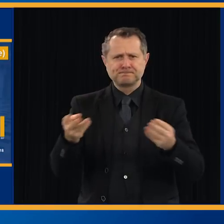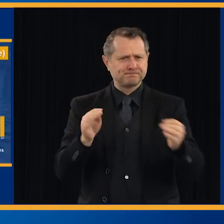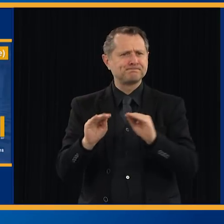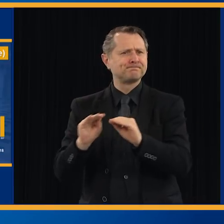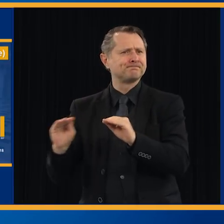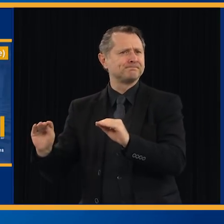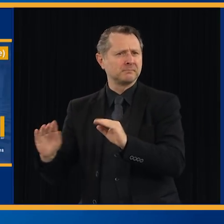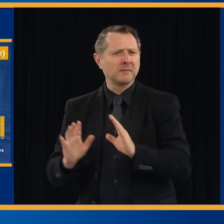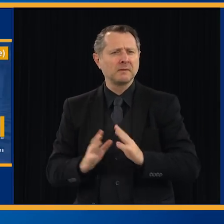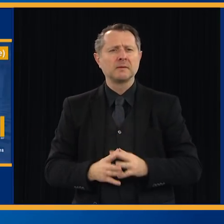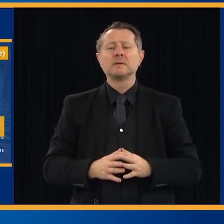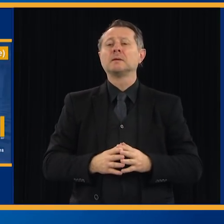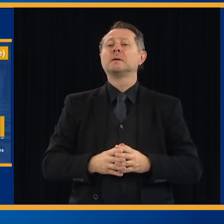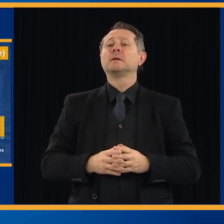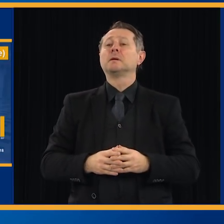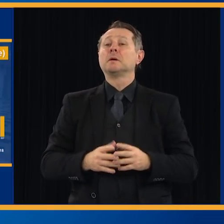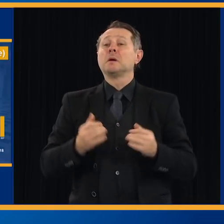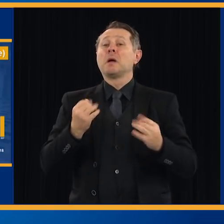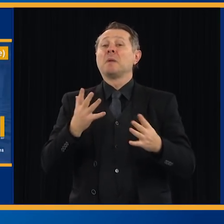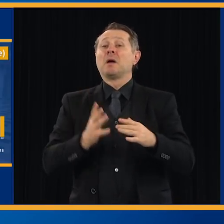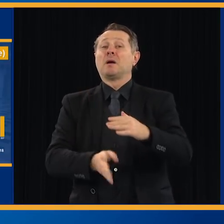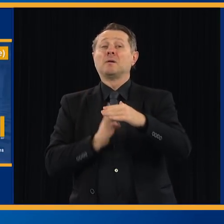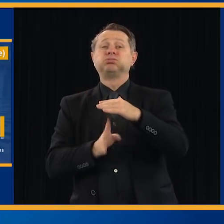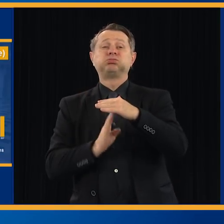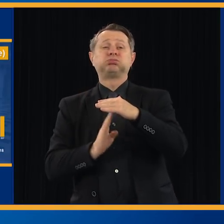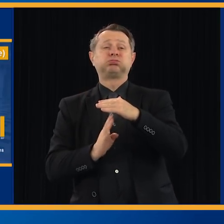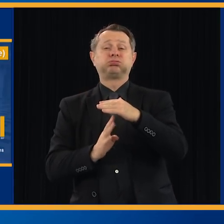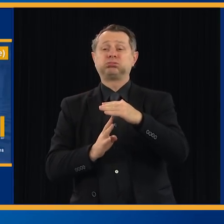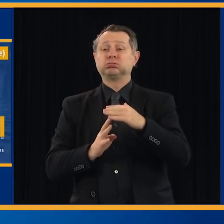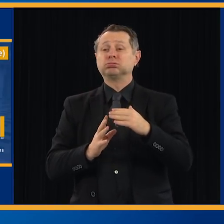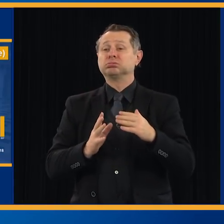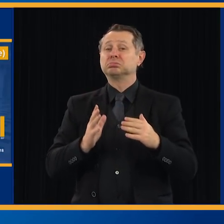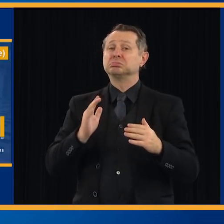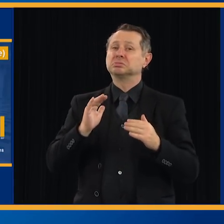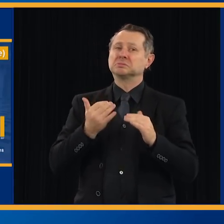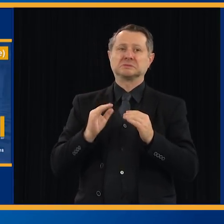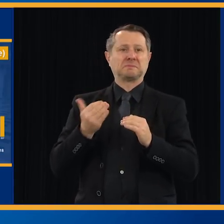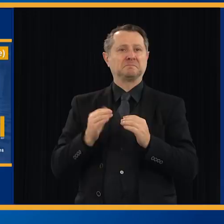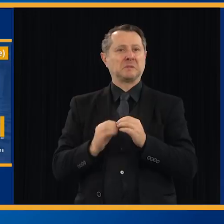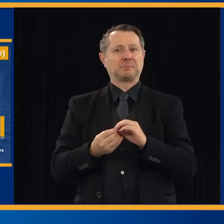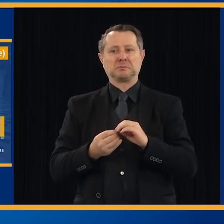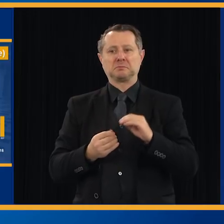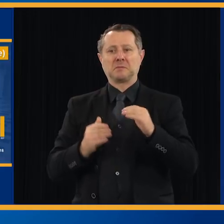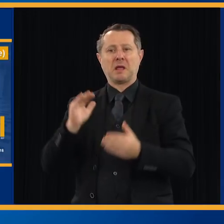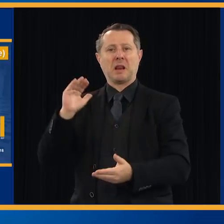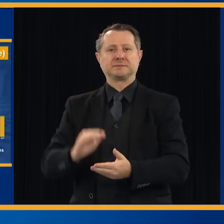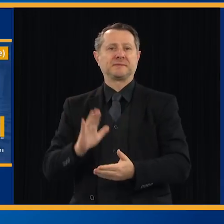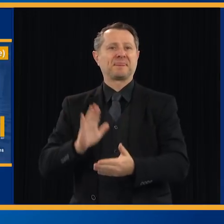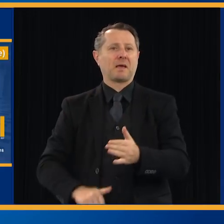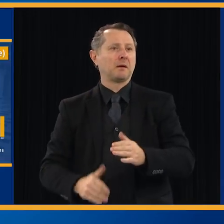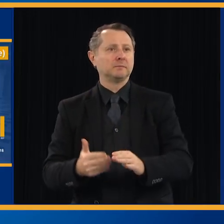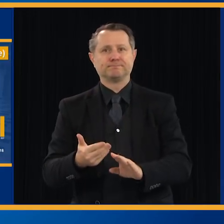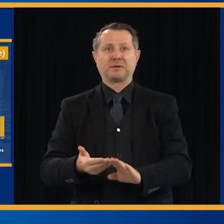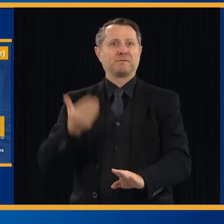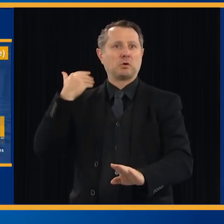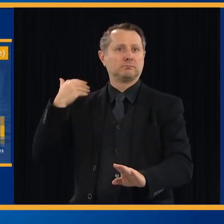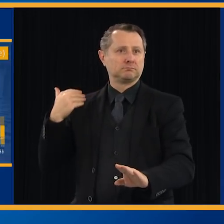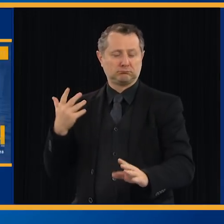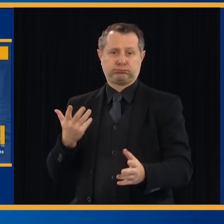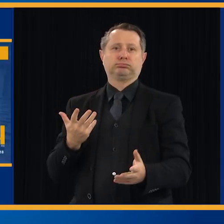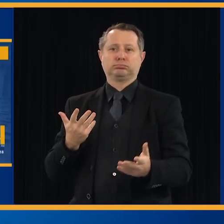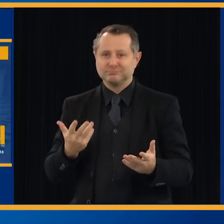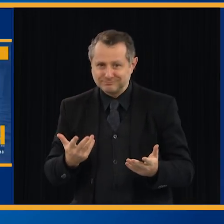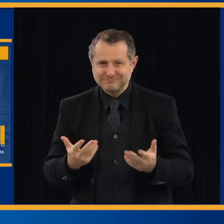the maximum inflow is less than what it was. So that all tracks with